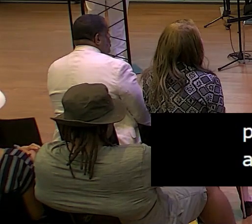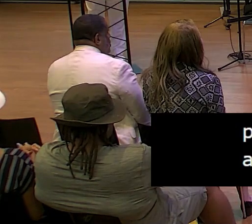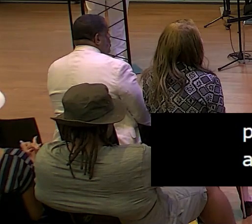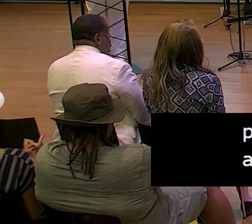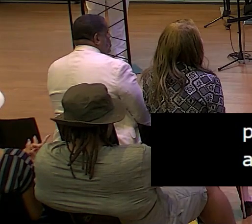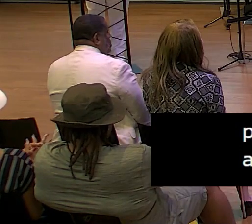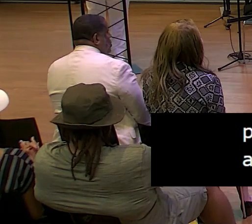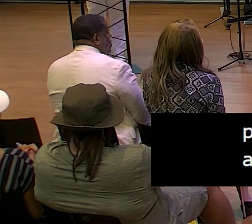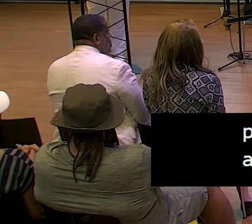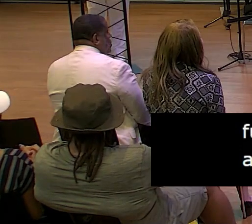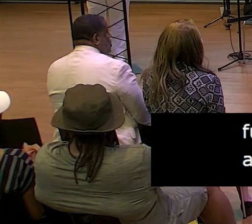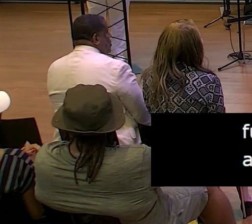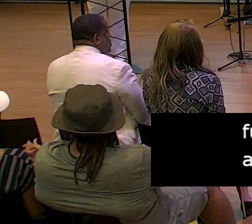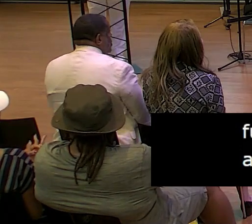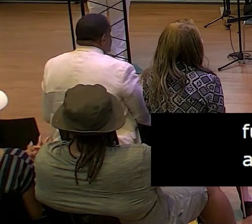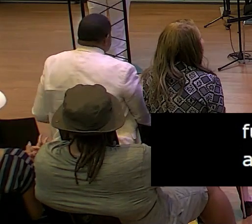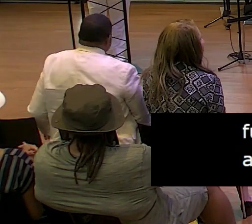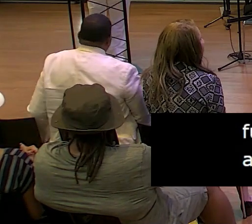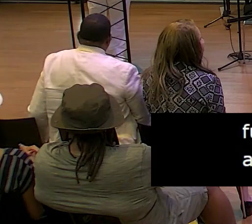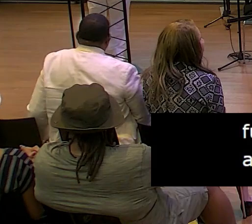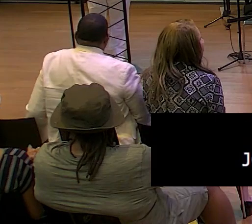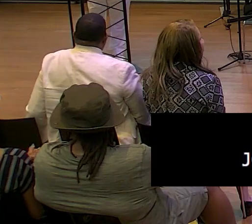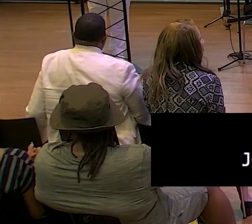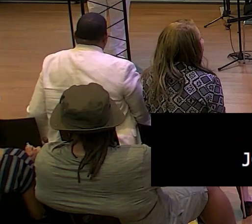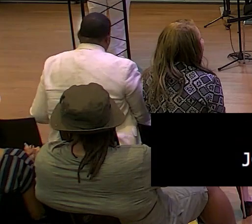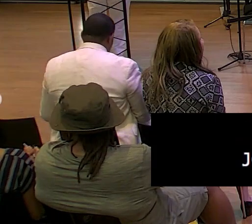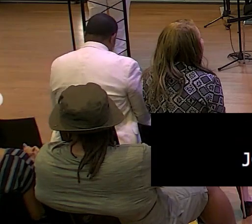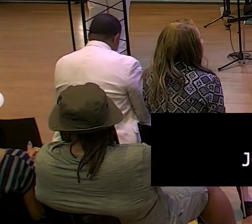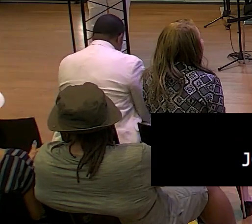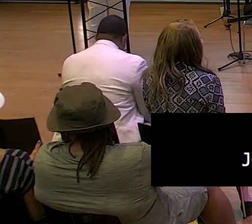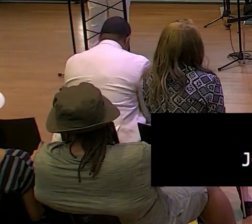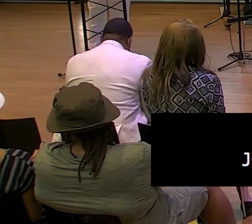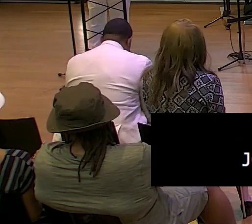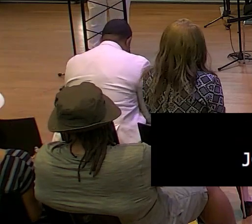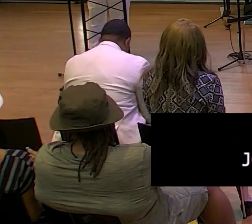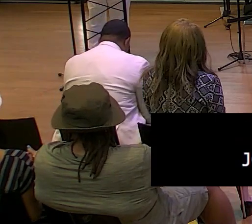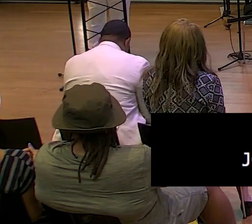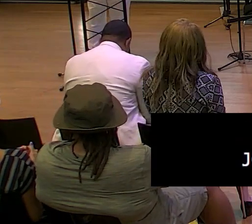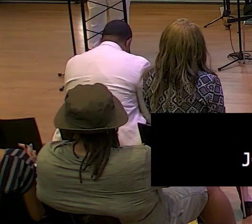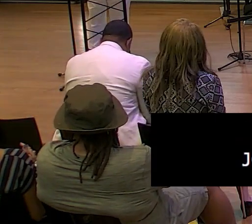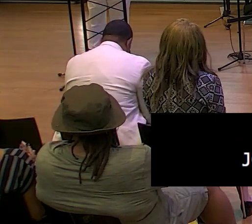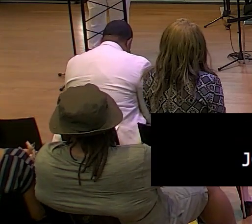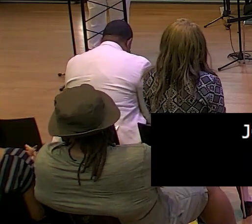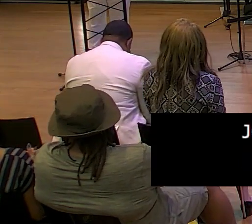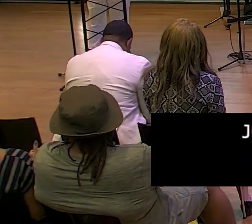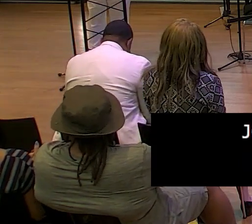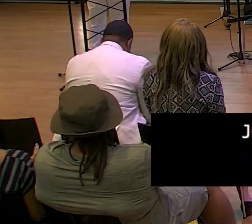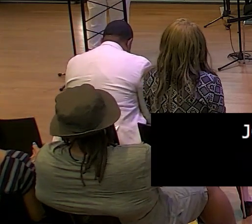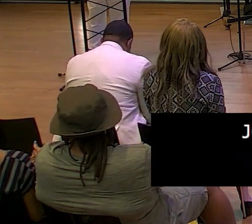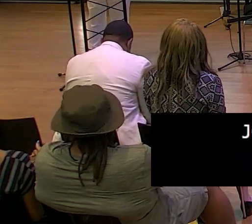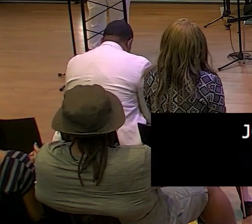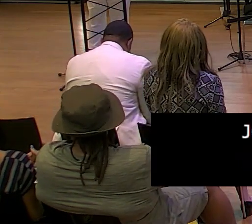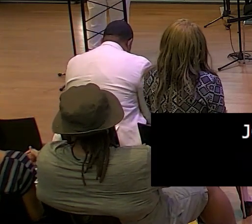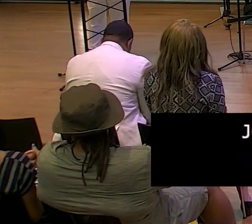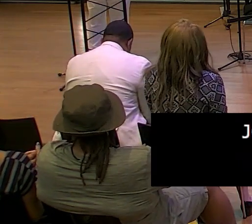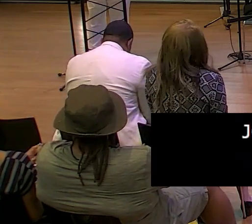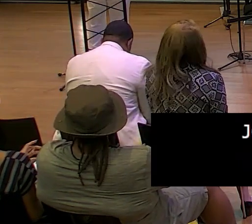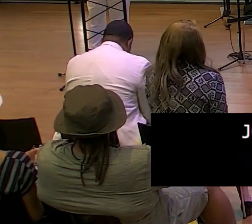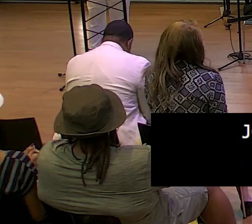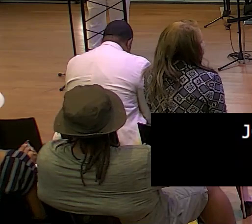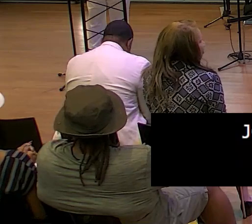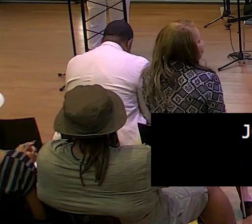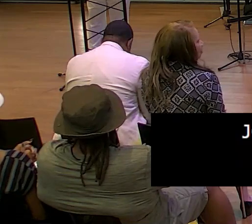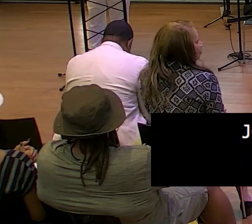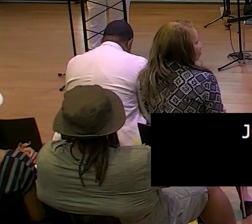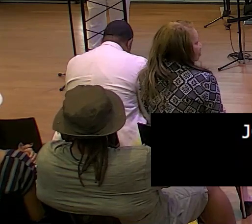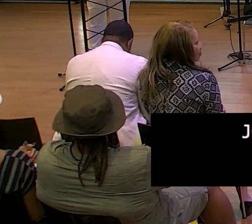Okay. And there's a lot of cool people here, a lot of people that I know. There's not just city folks. I see state folks and